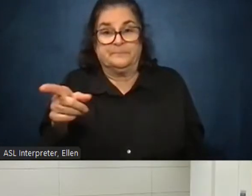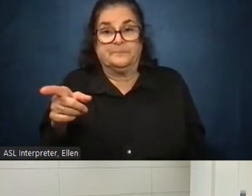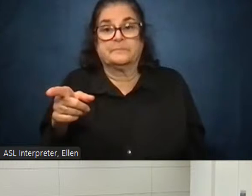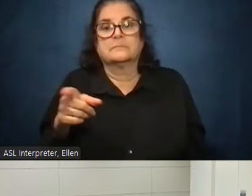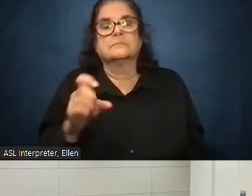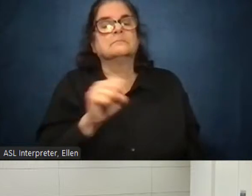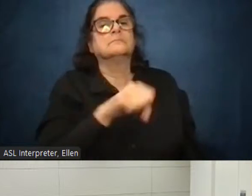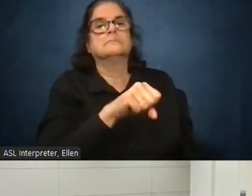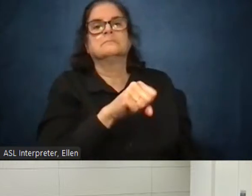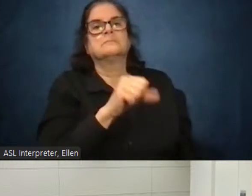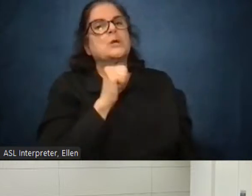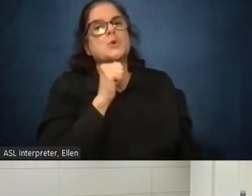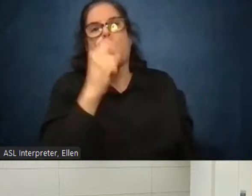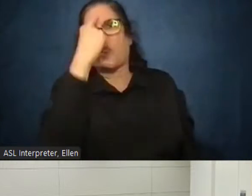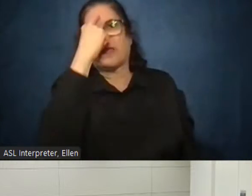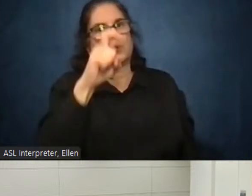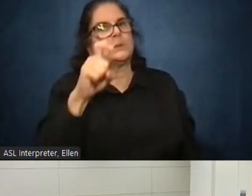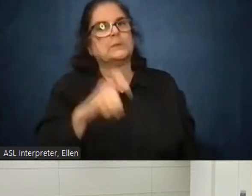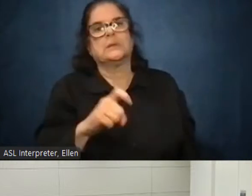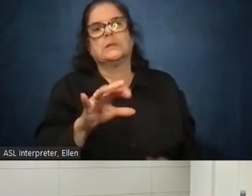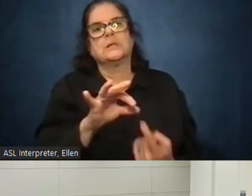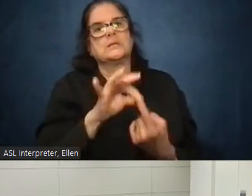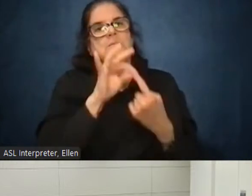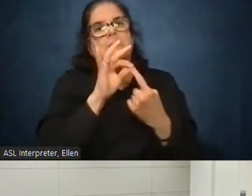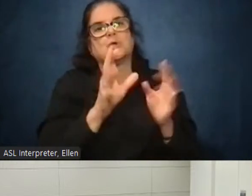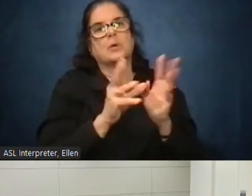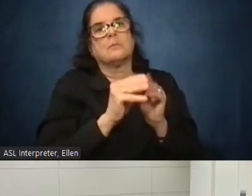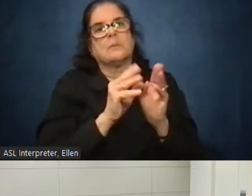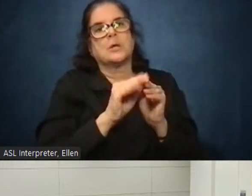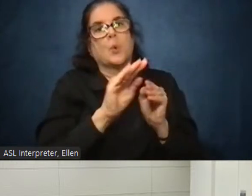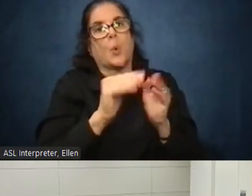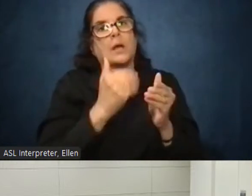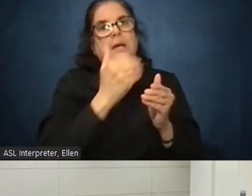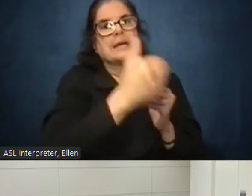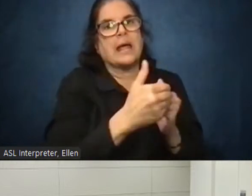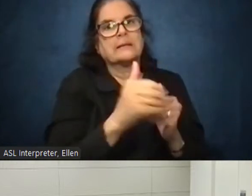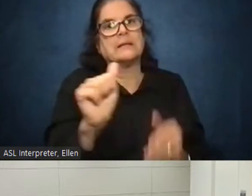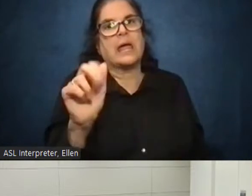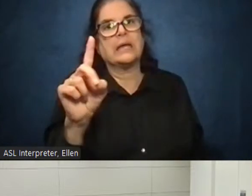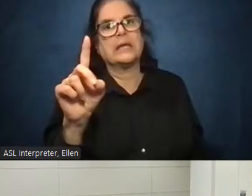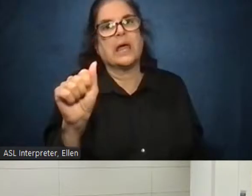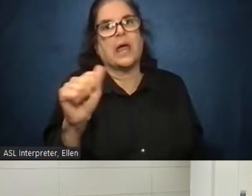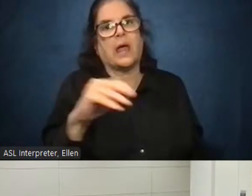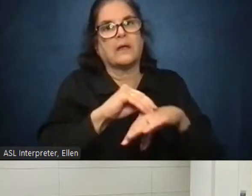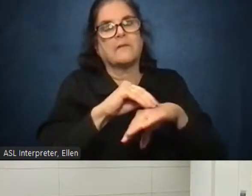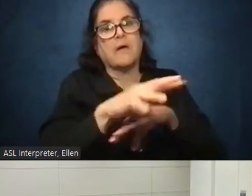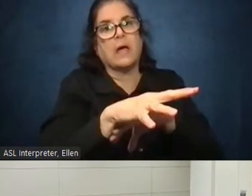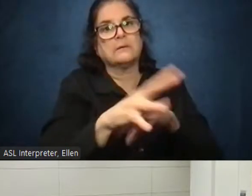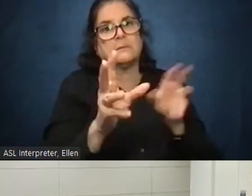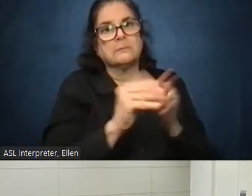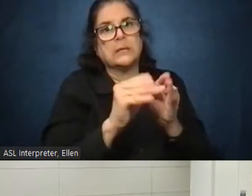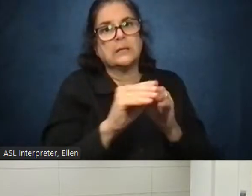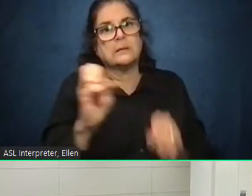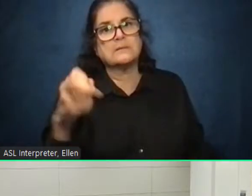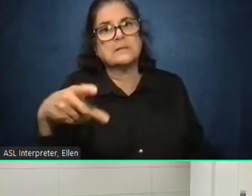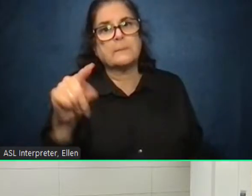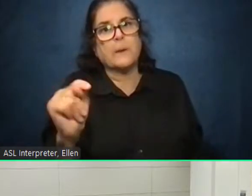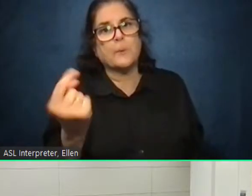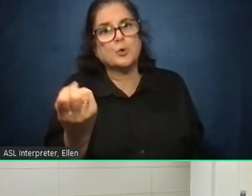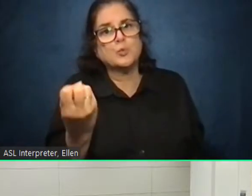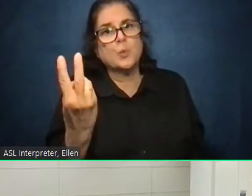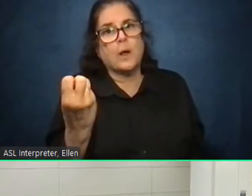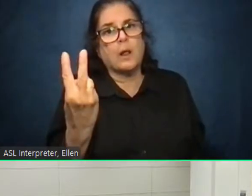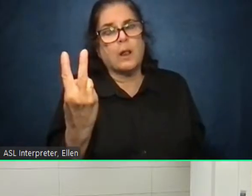I don't think it's going to need to be a special meeting. I think the next ADA advisory meeting is September 12th. Is that right?